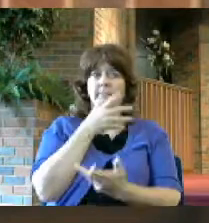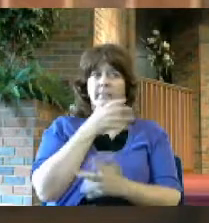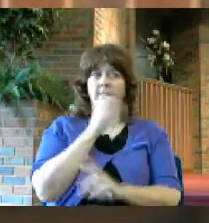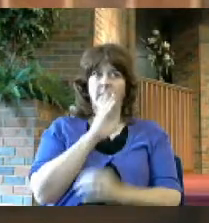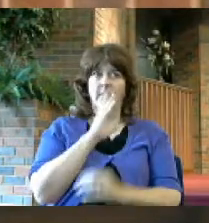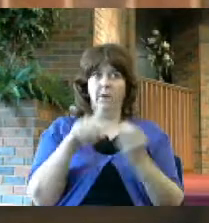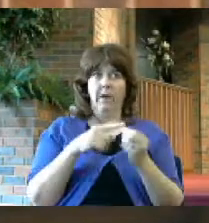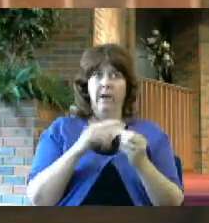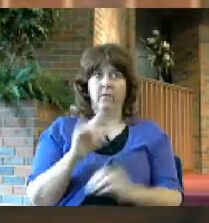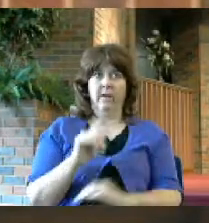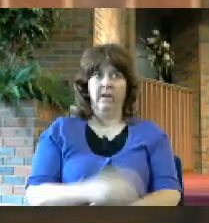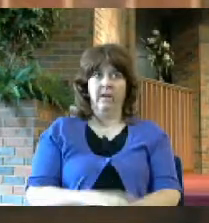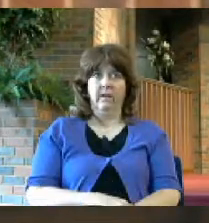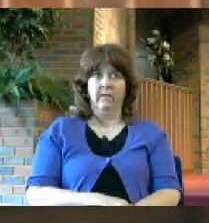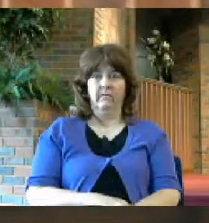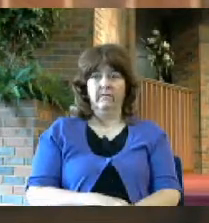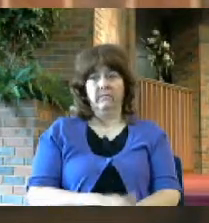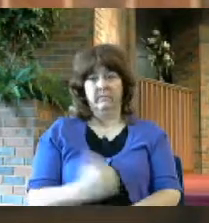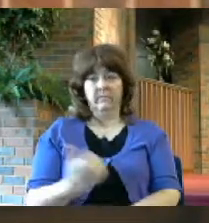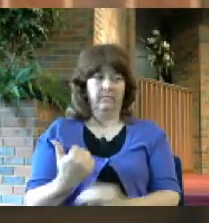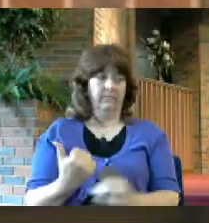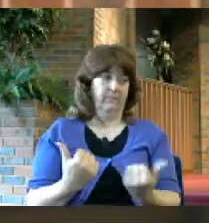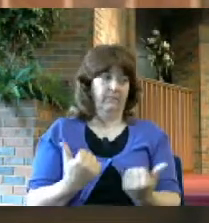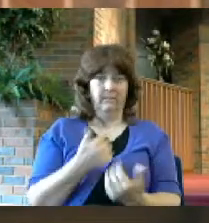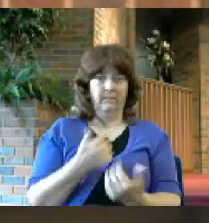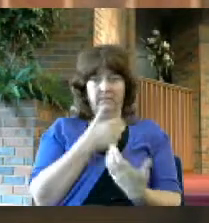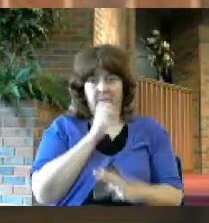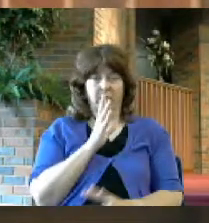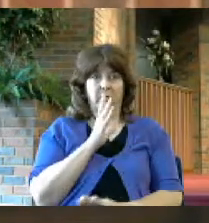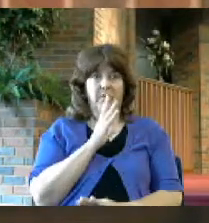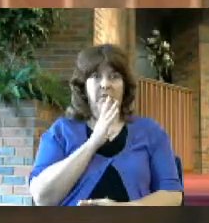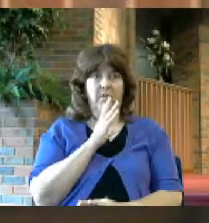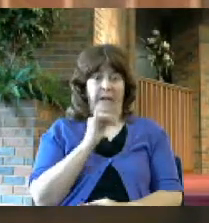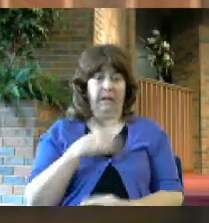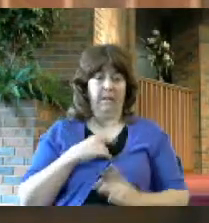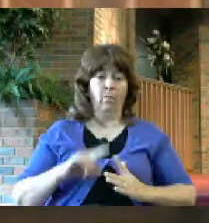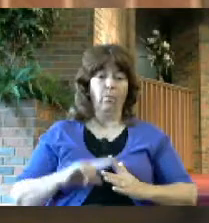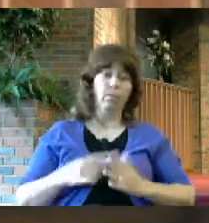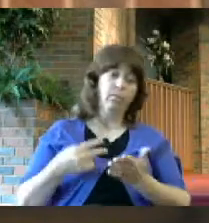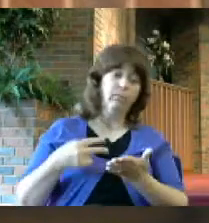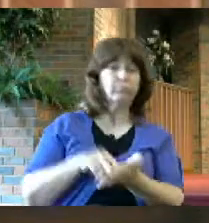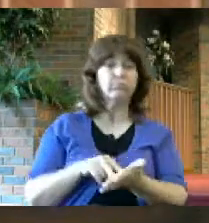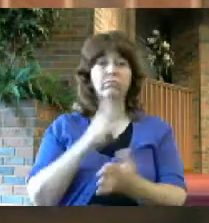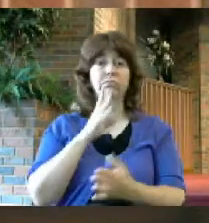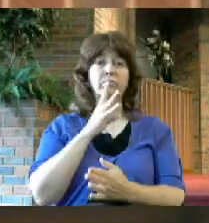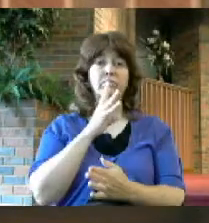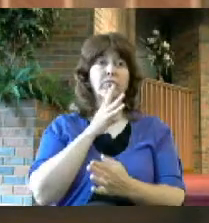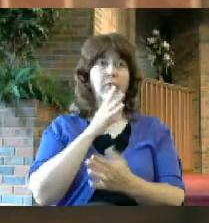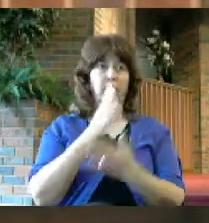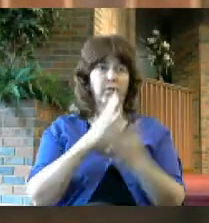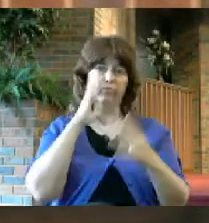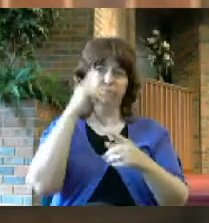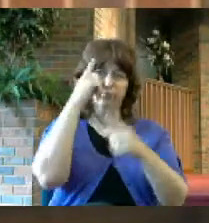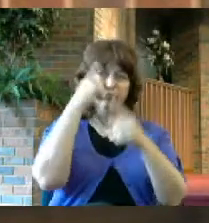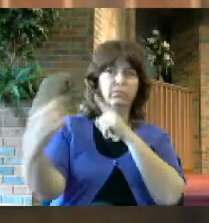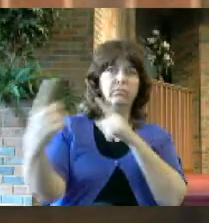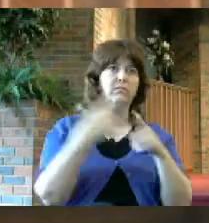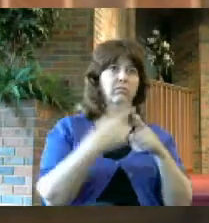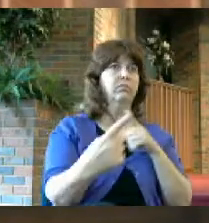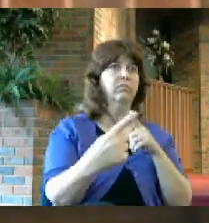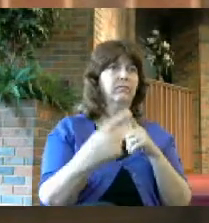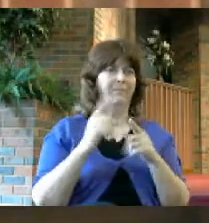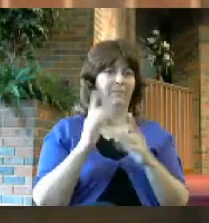can make enemies wading into that water. But the Bible addresses things regarding that. In fact, if